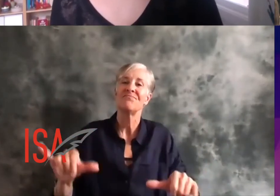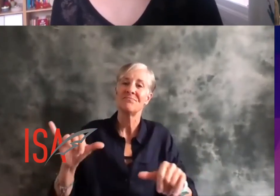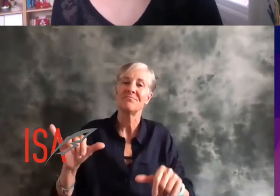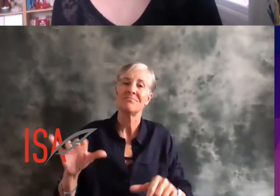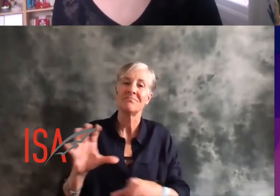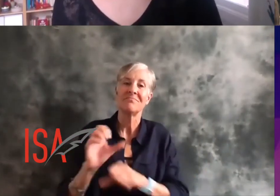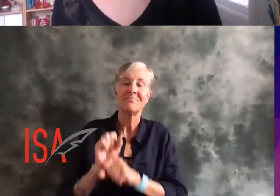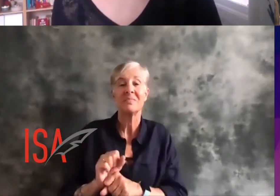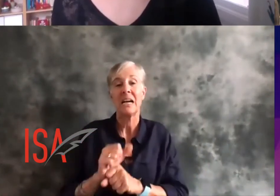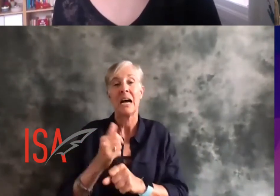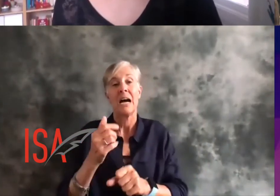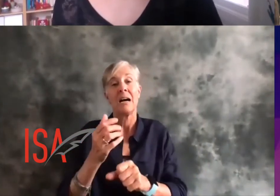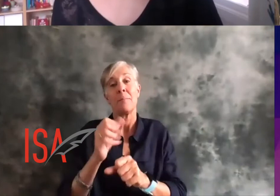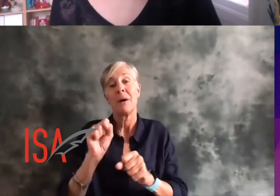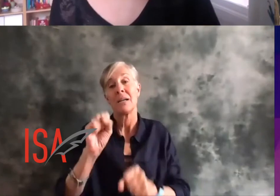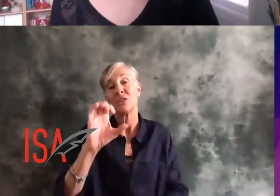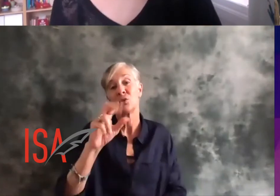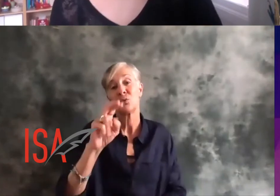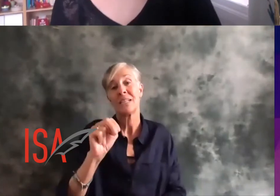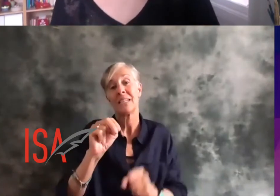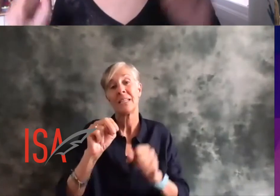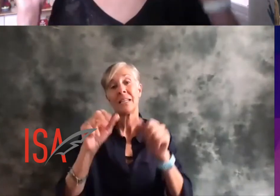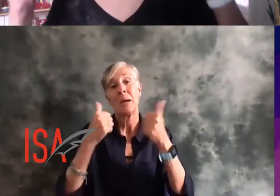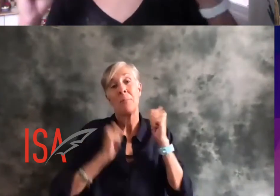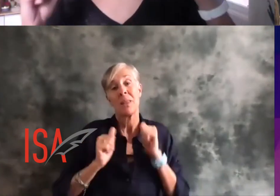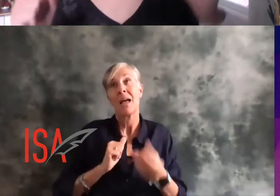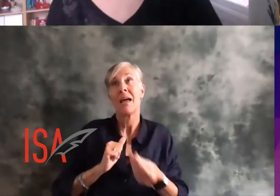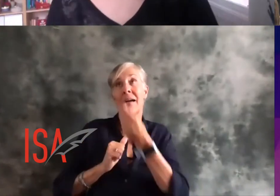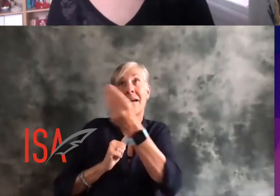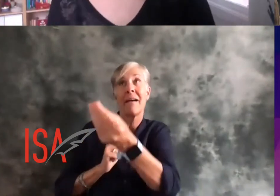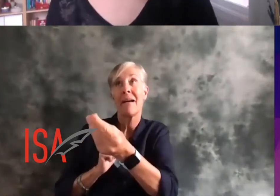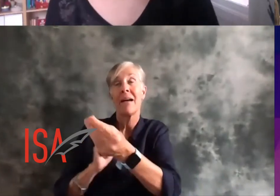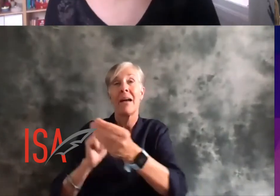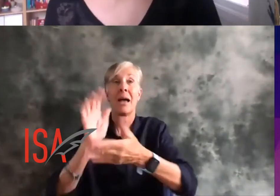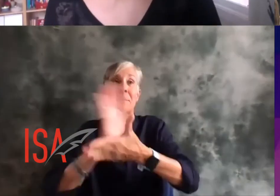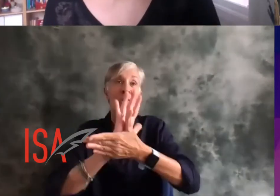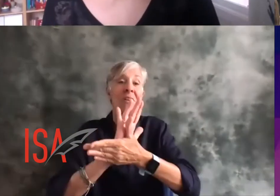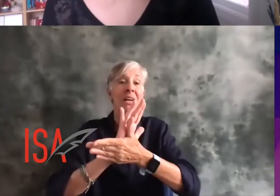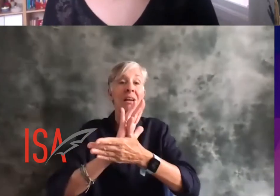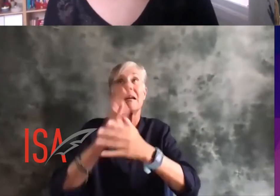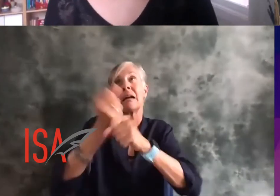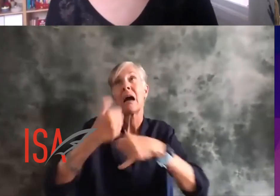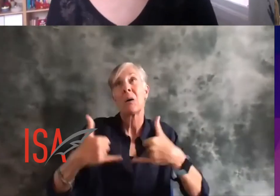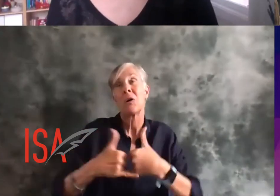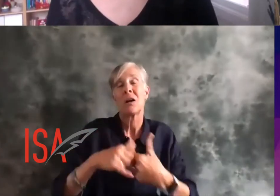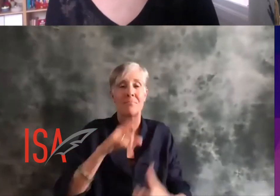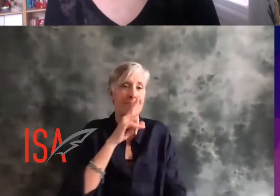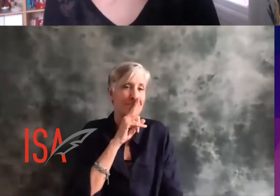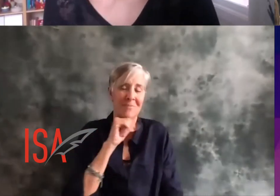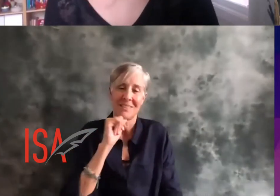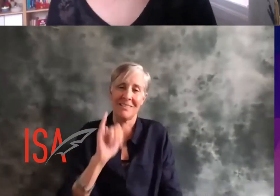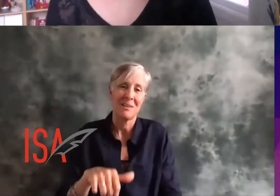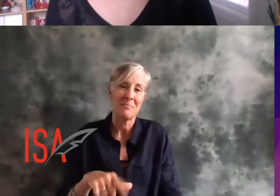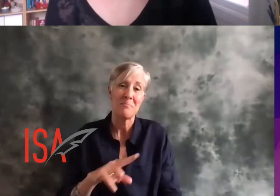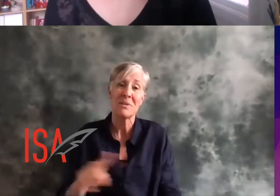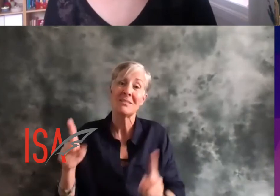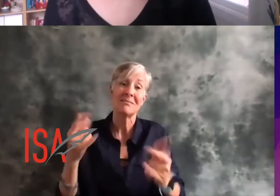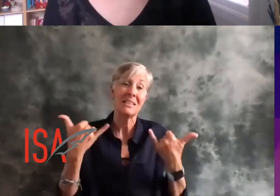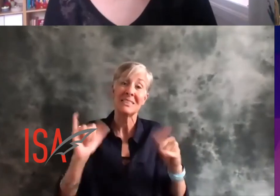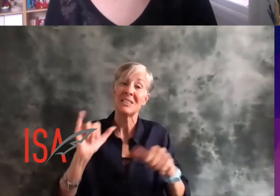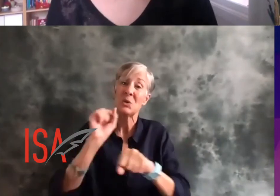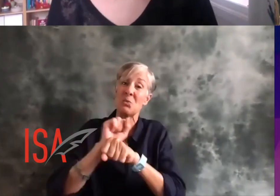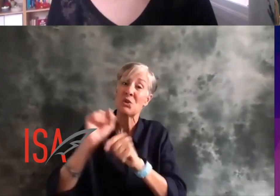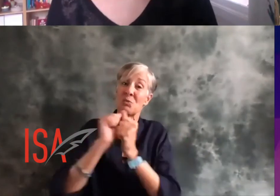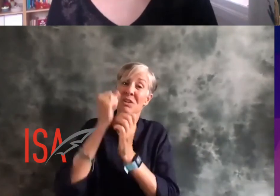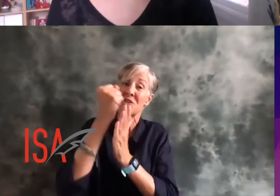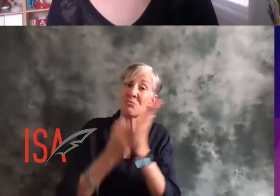got my screenplay out, got my movie made, got awards, yay, it's all great. It's definitely not that. But I still get to work with